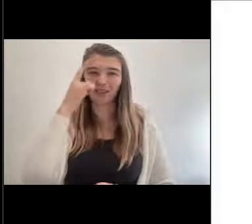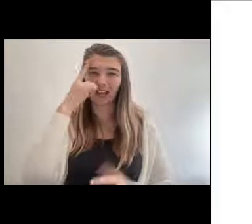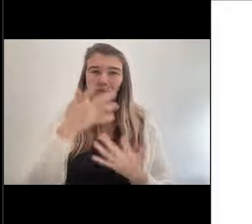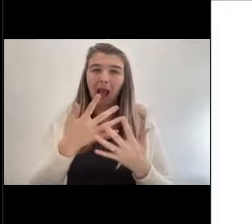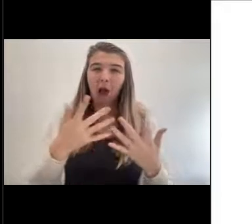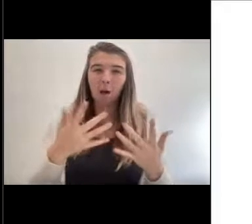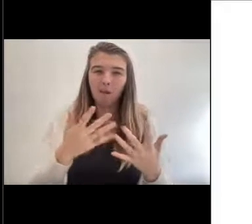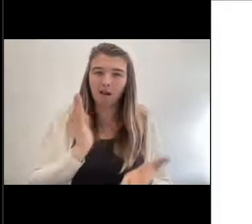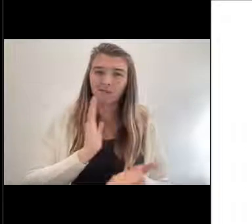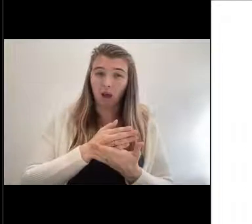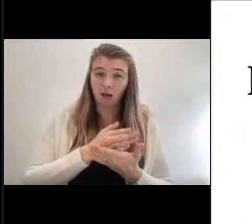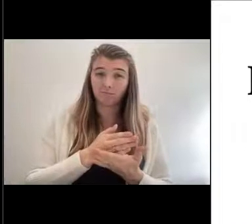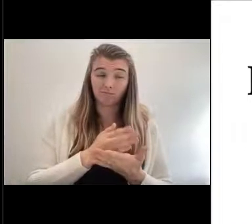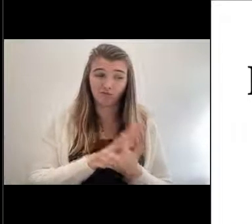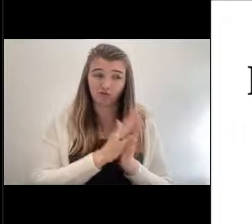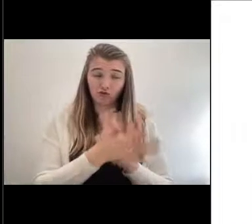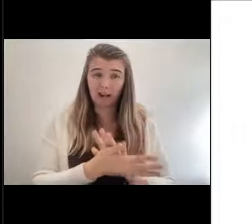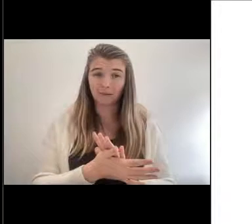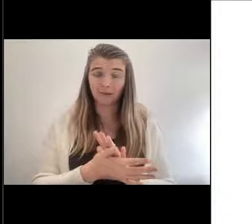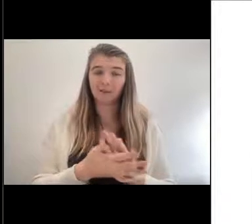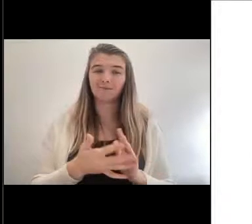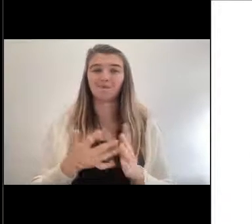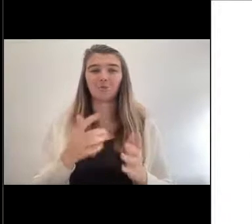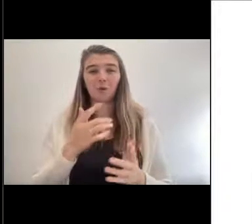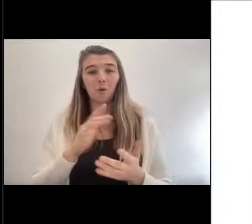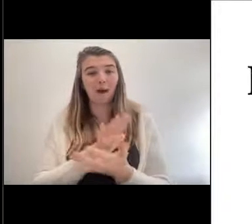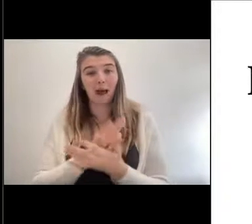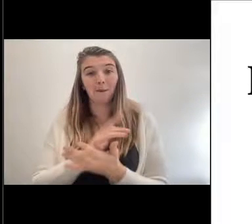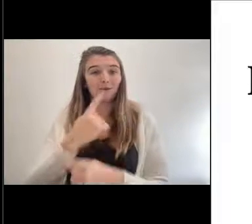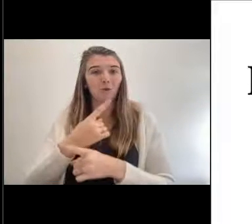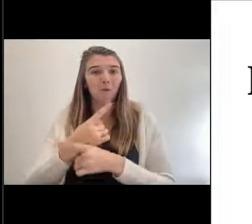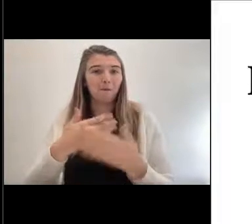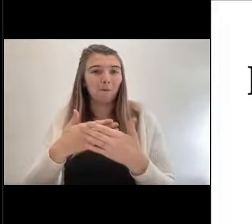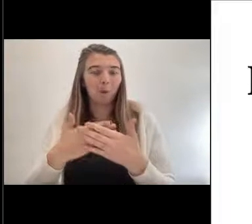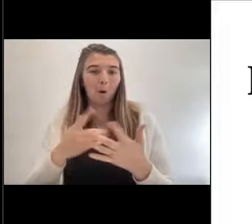about it. But good news is that,